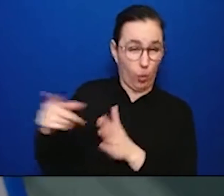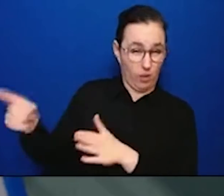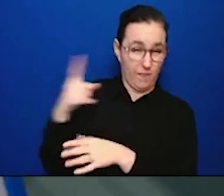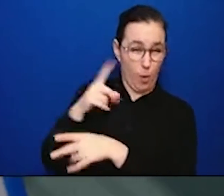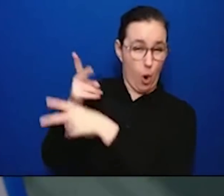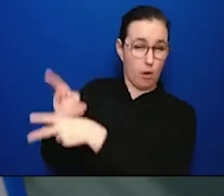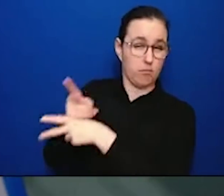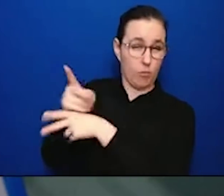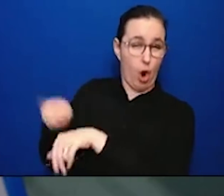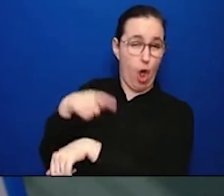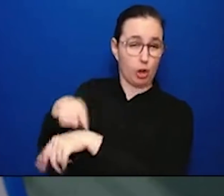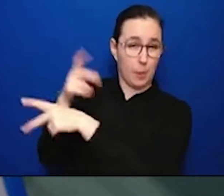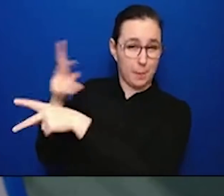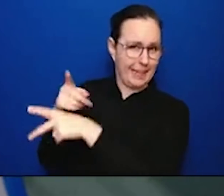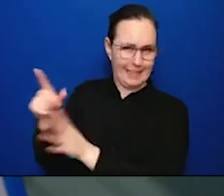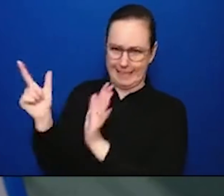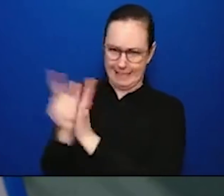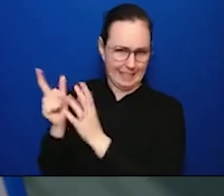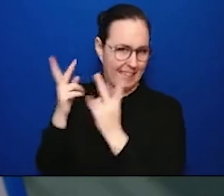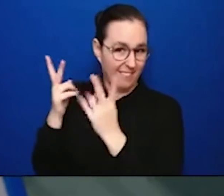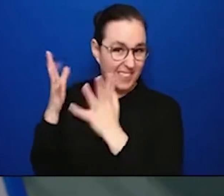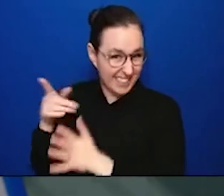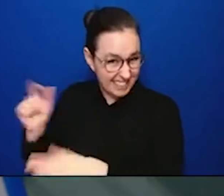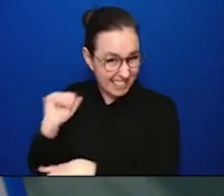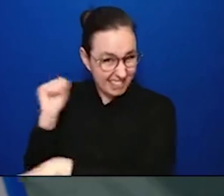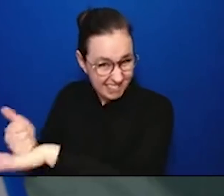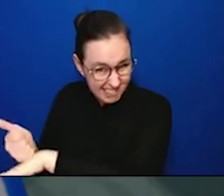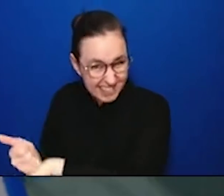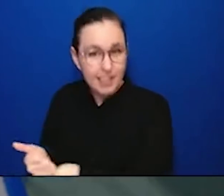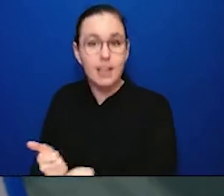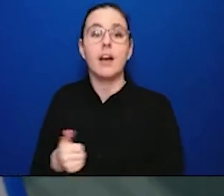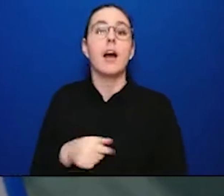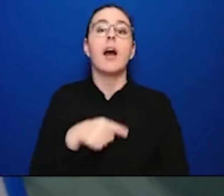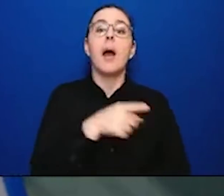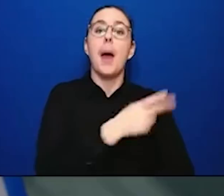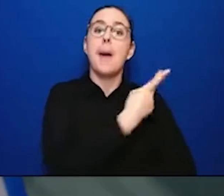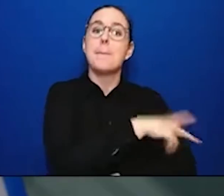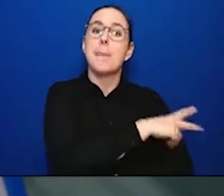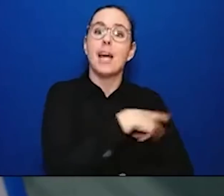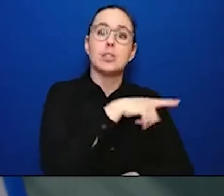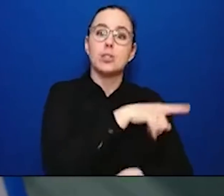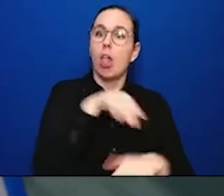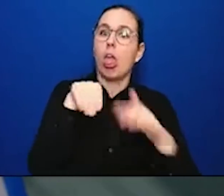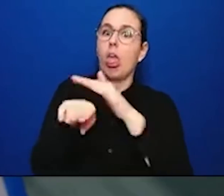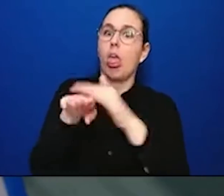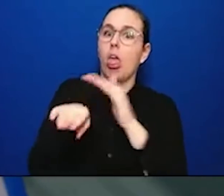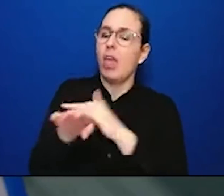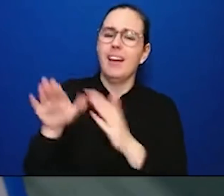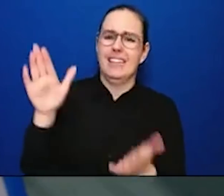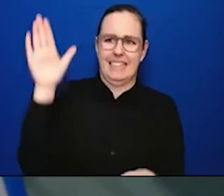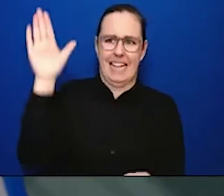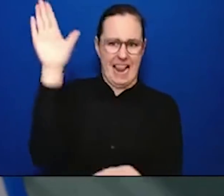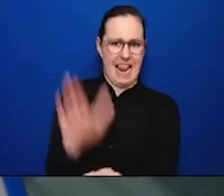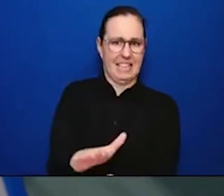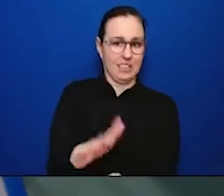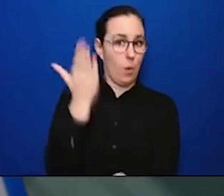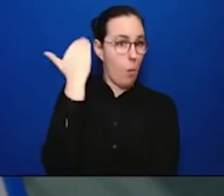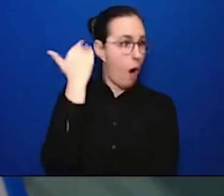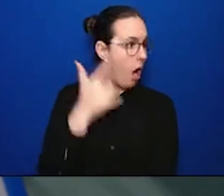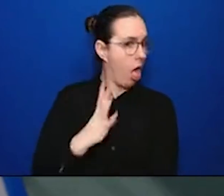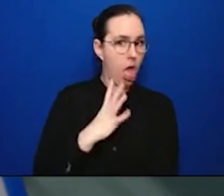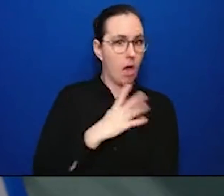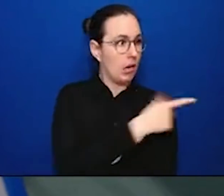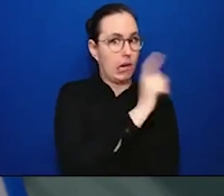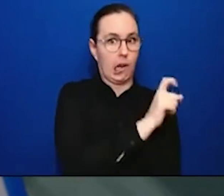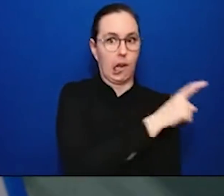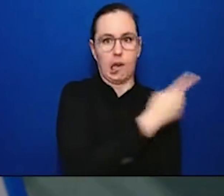lower patient census than we'd already have, so we're able to have space for COVID-19 patients. But it's also the case that we're going to